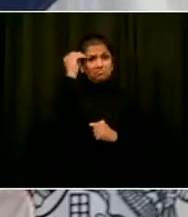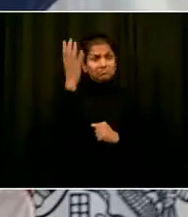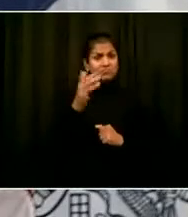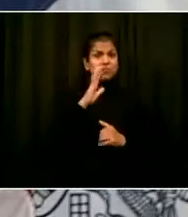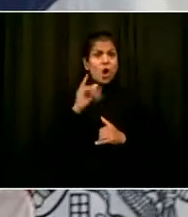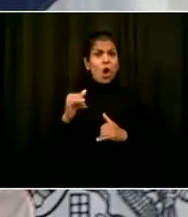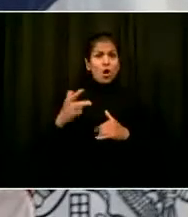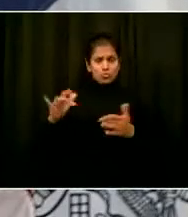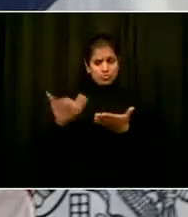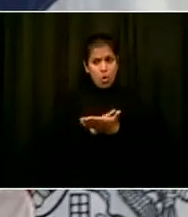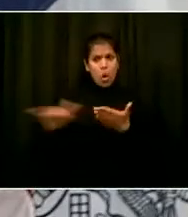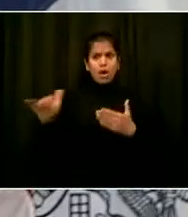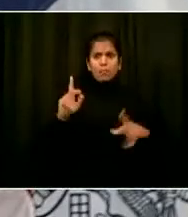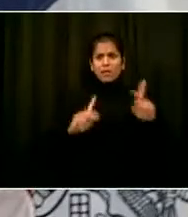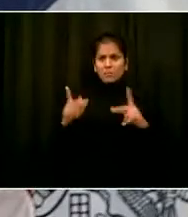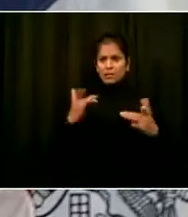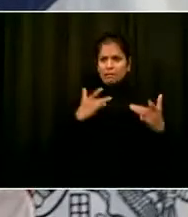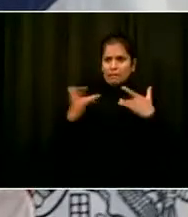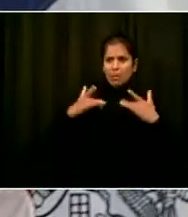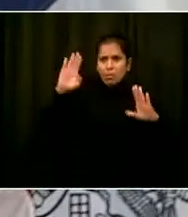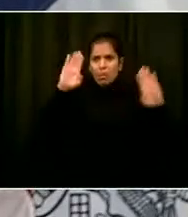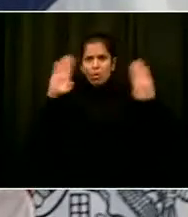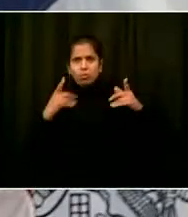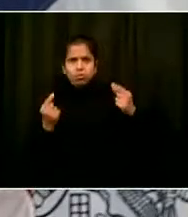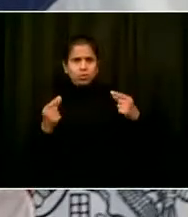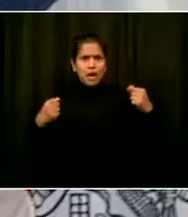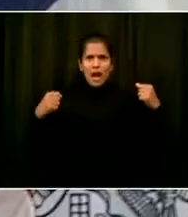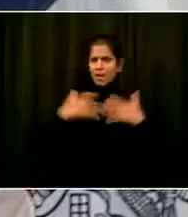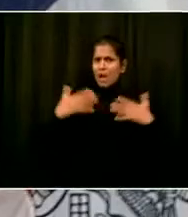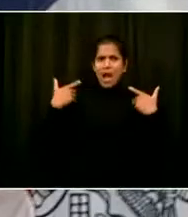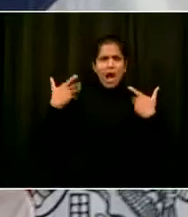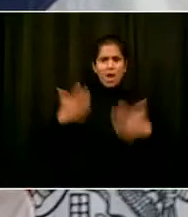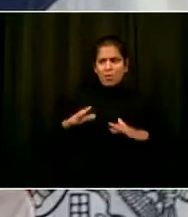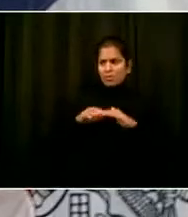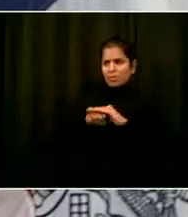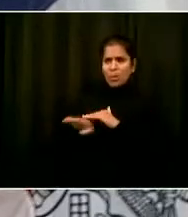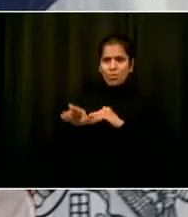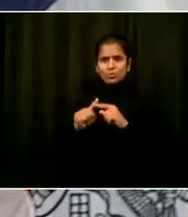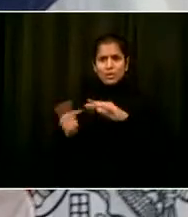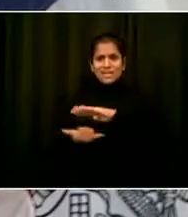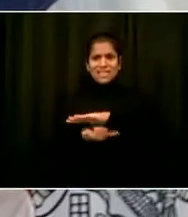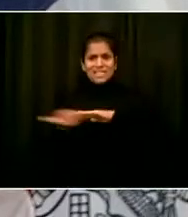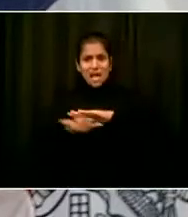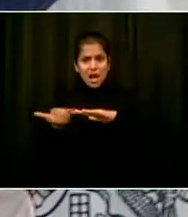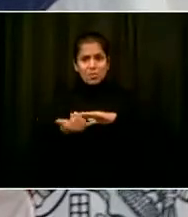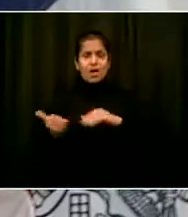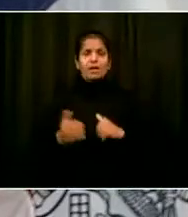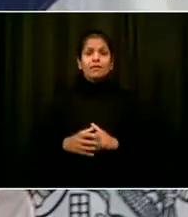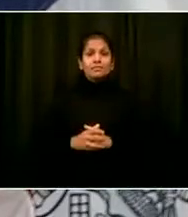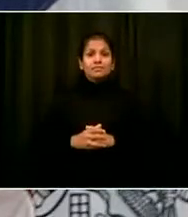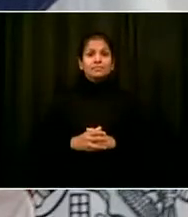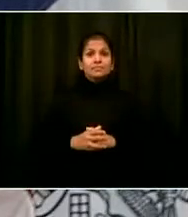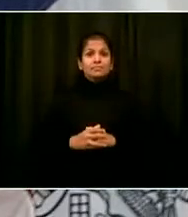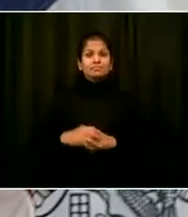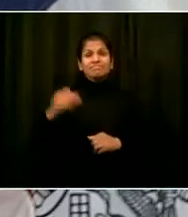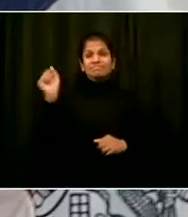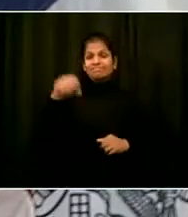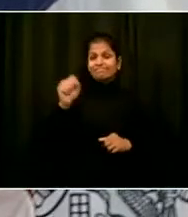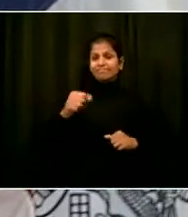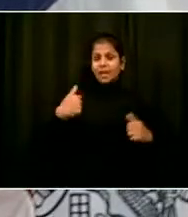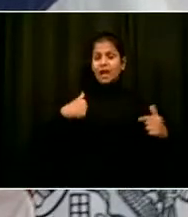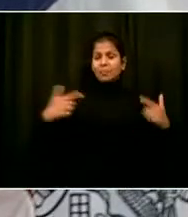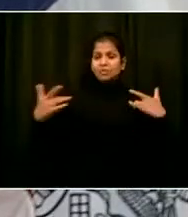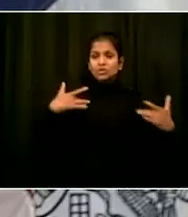sub Subway uh Juliet look I'm real concerned and we got to make sure that New Yorkers have confidence that they can go and use